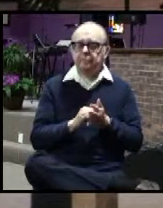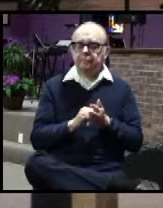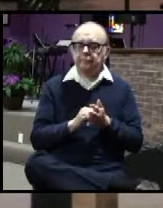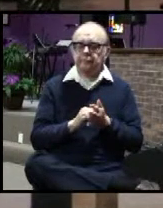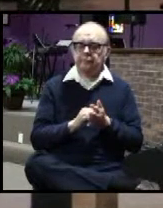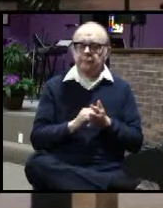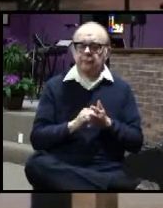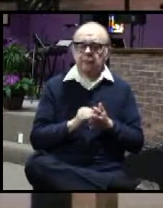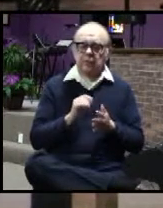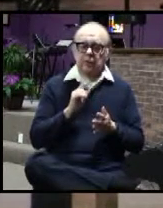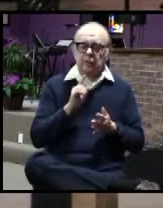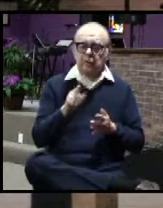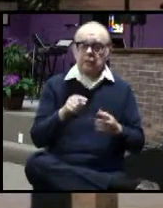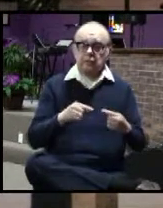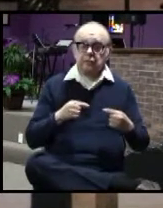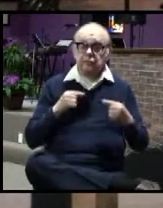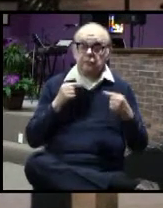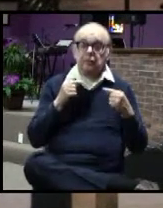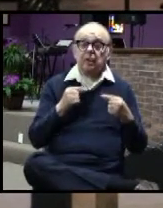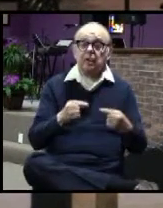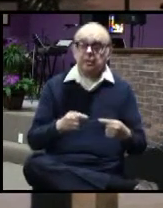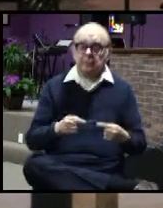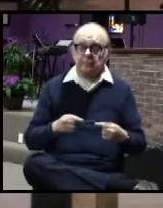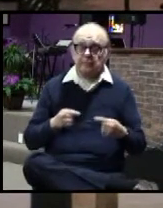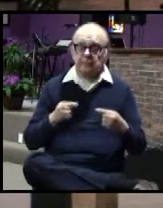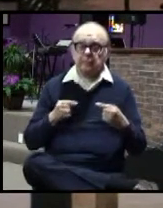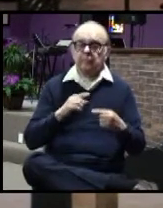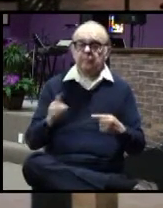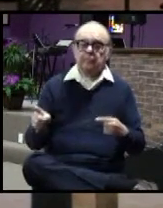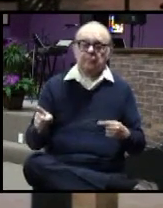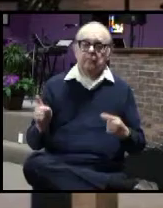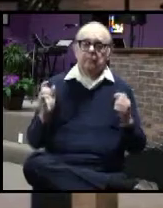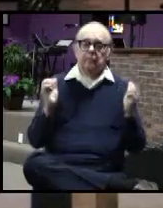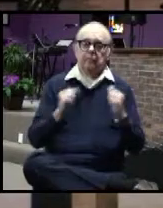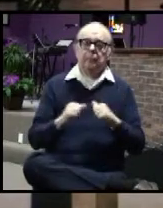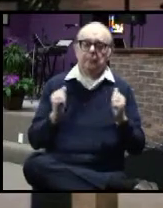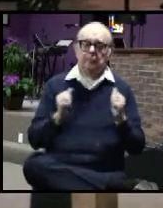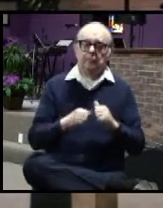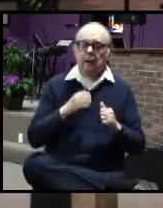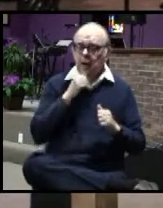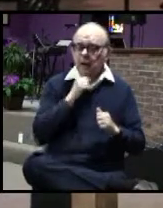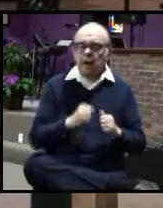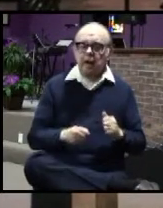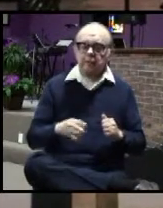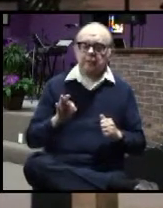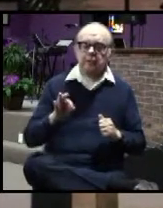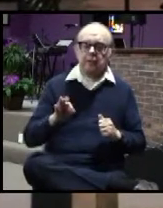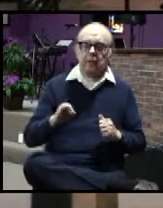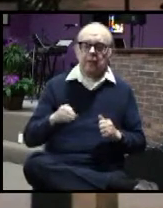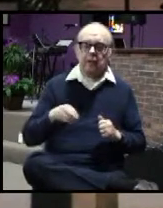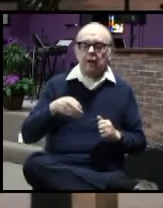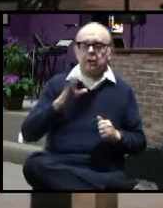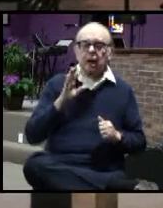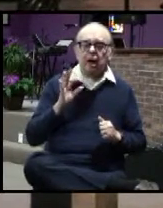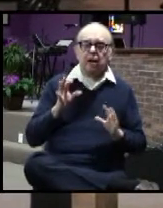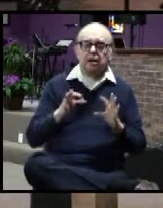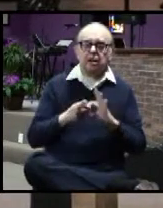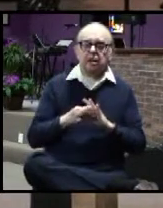you are struggling and that you are battling the age of this God of darkness.